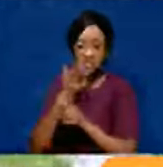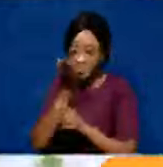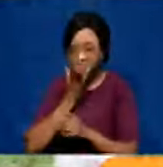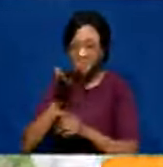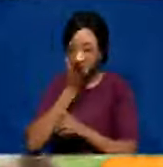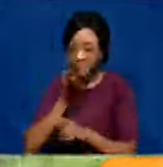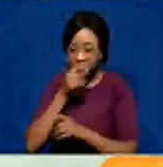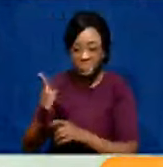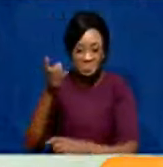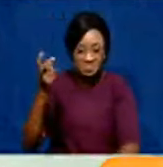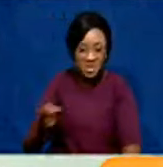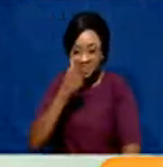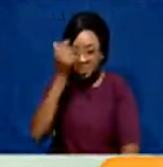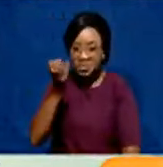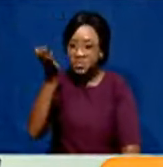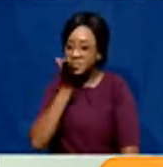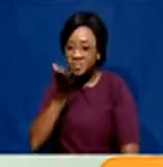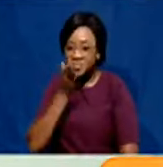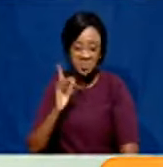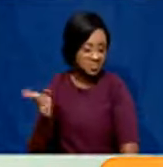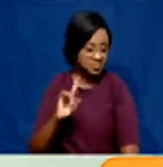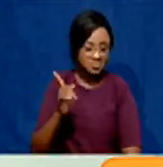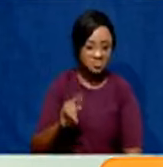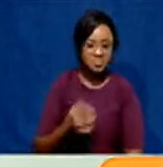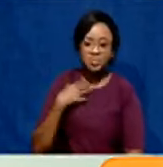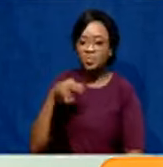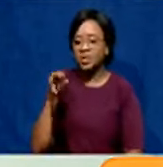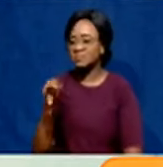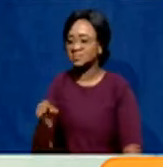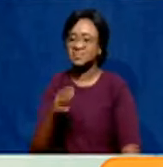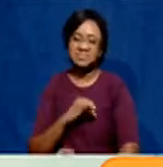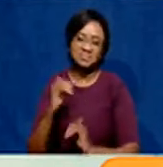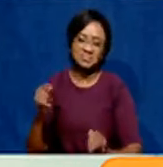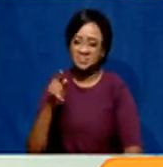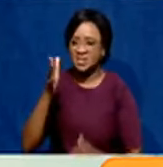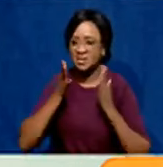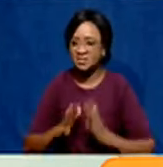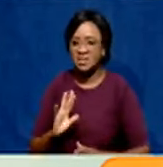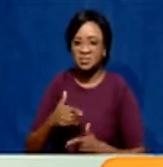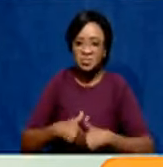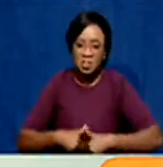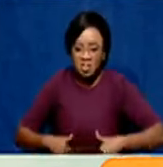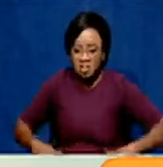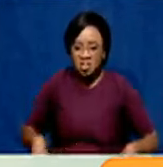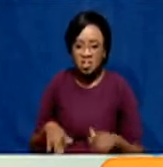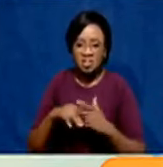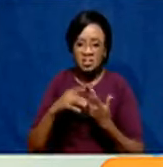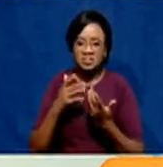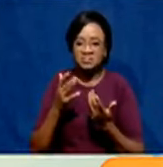process. We could see from only look that this person stabbed to death based on their, they were thin, very